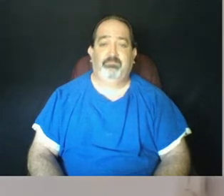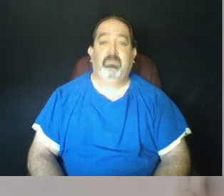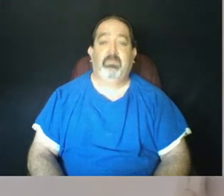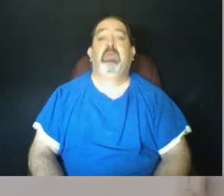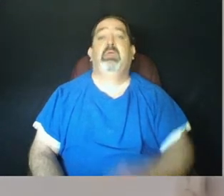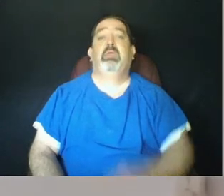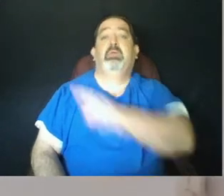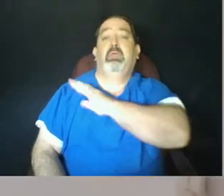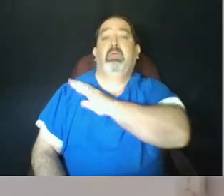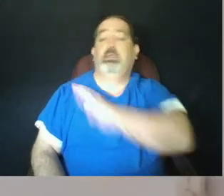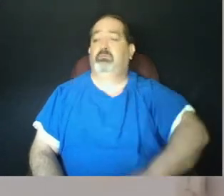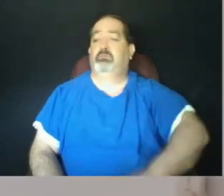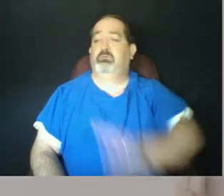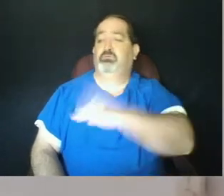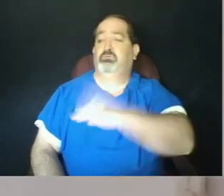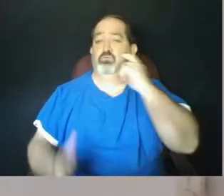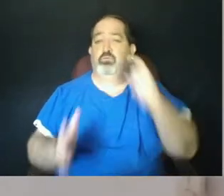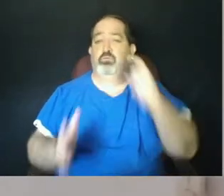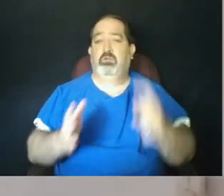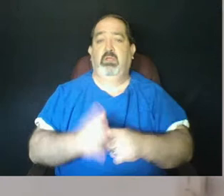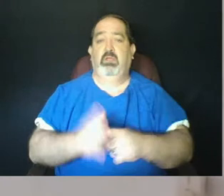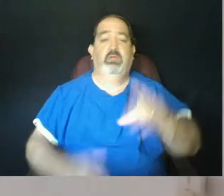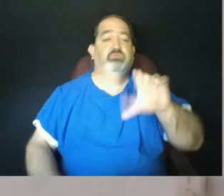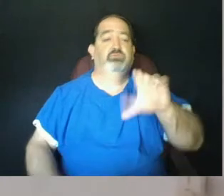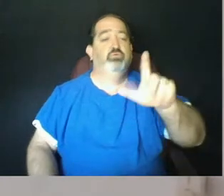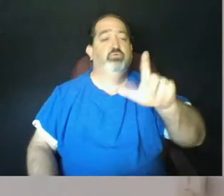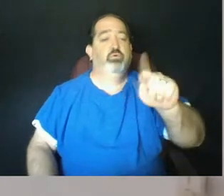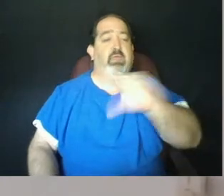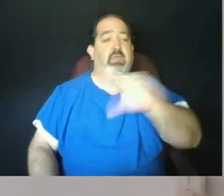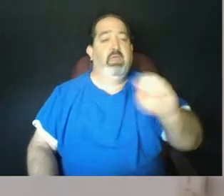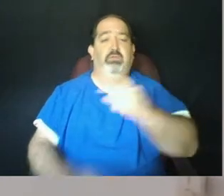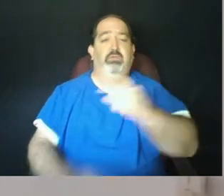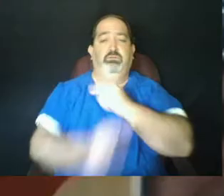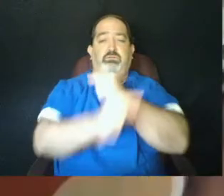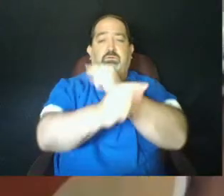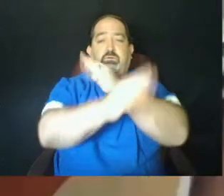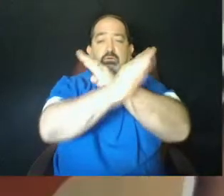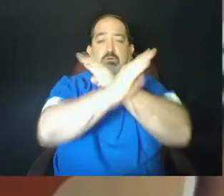Their Excellencies here recognize their court and guard.